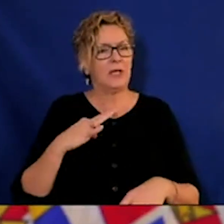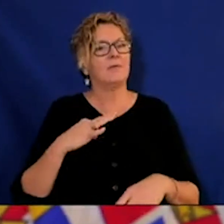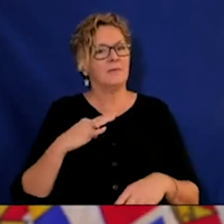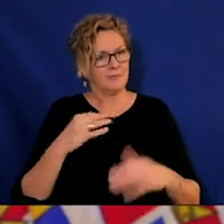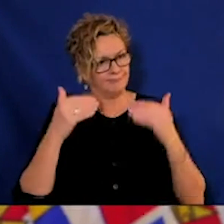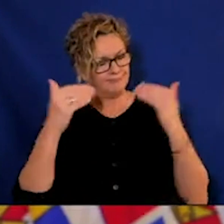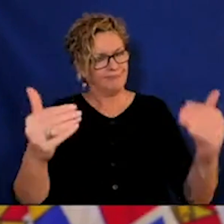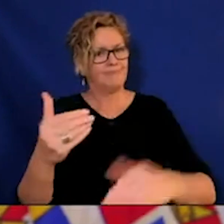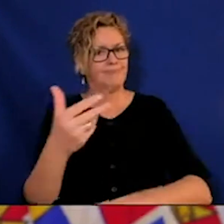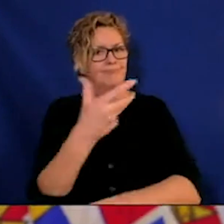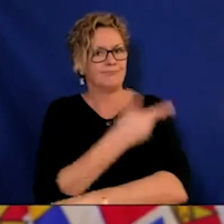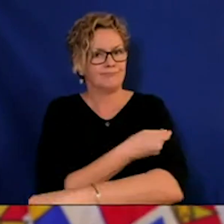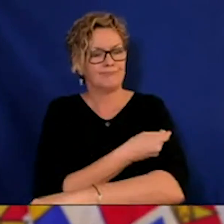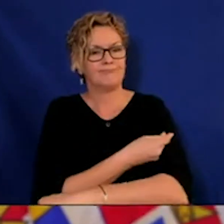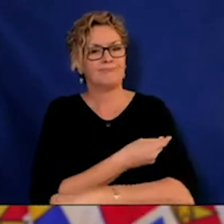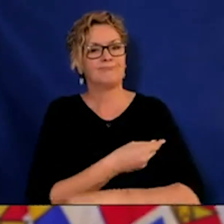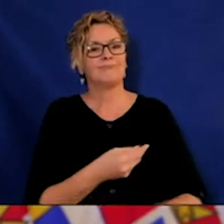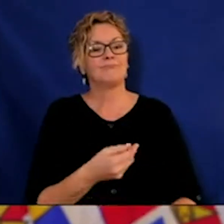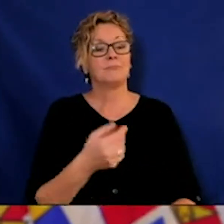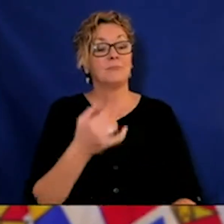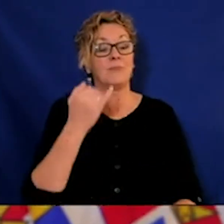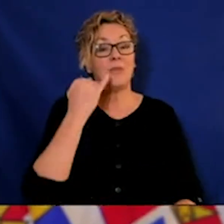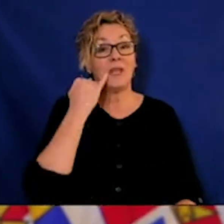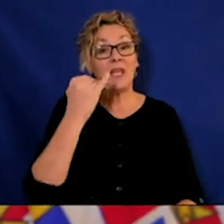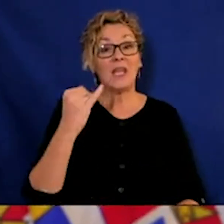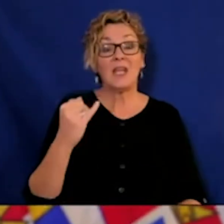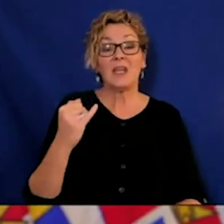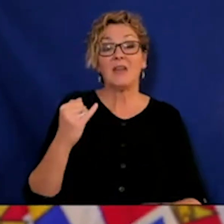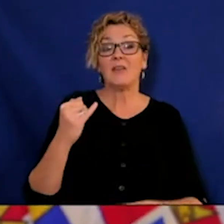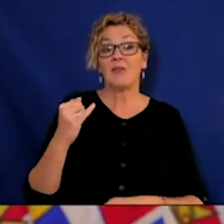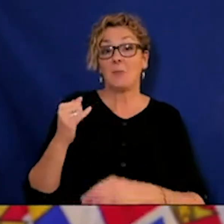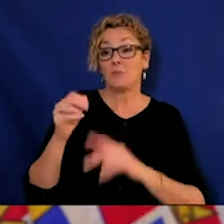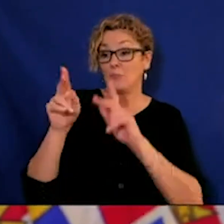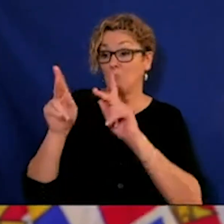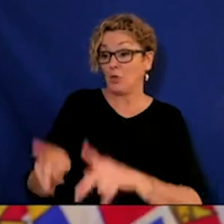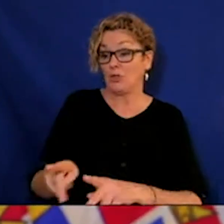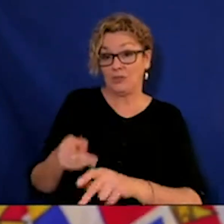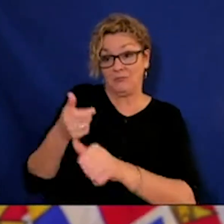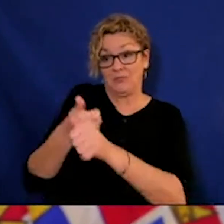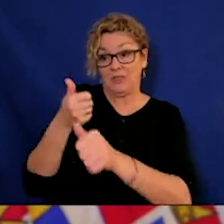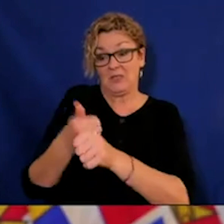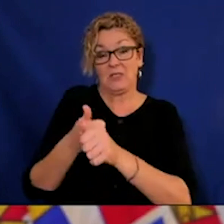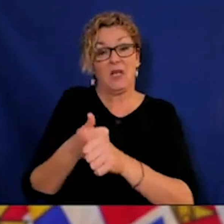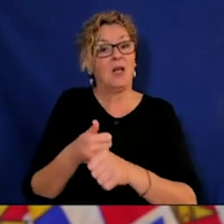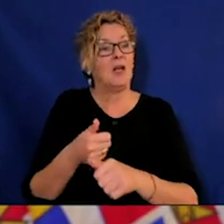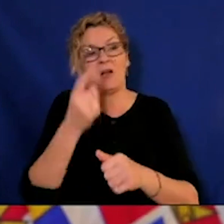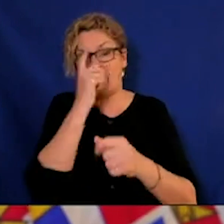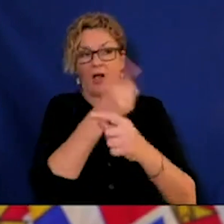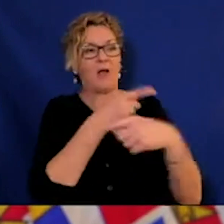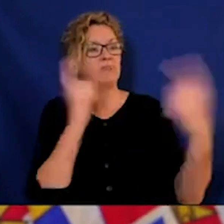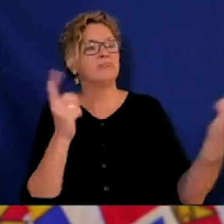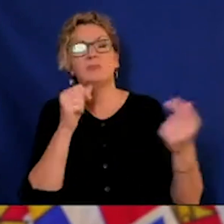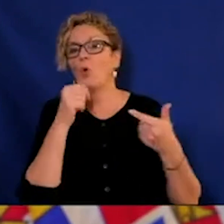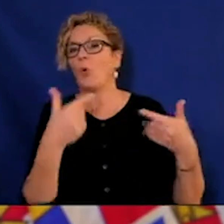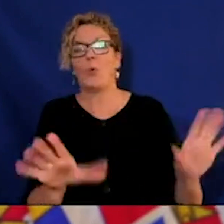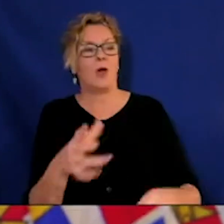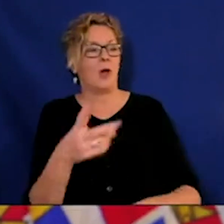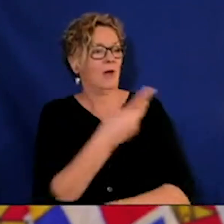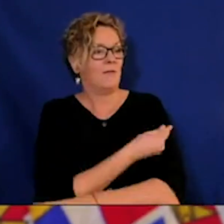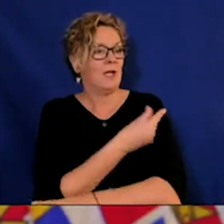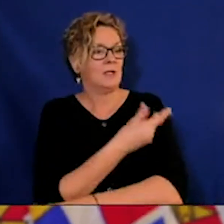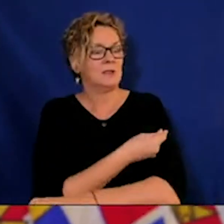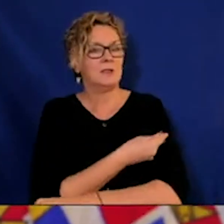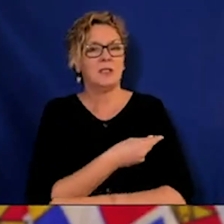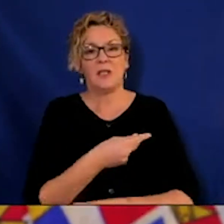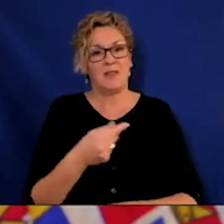and don't believe in immunization, then they should look for other things to do. But these vaccines are going to